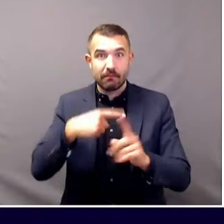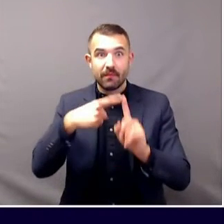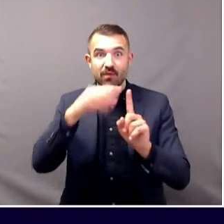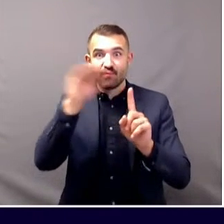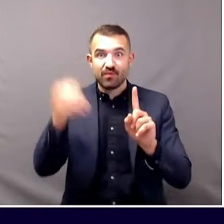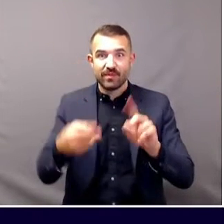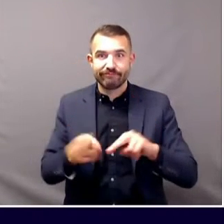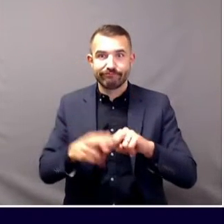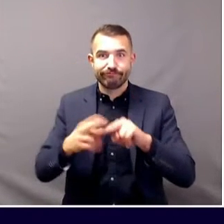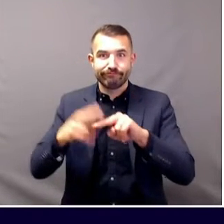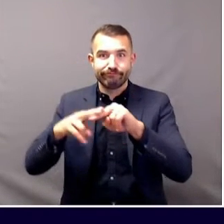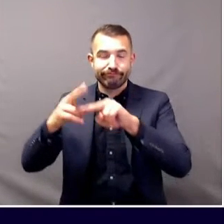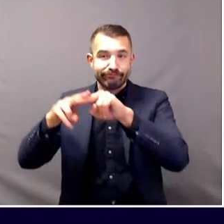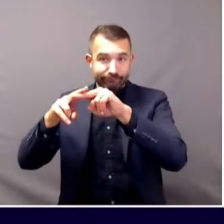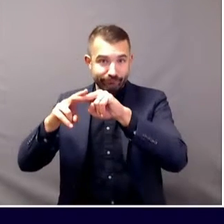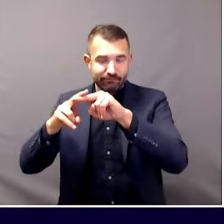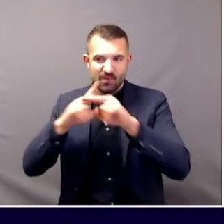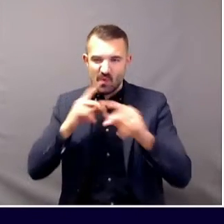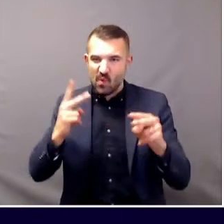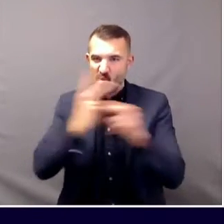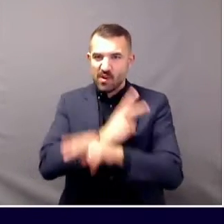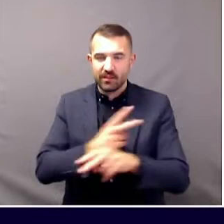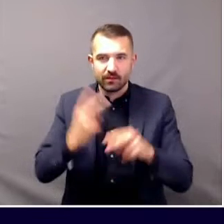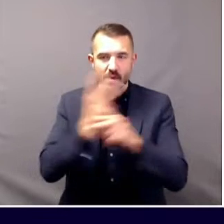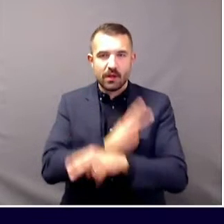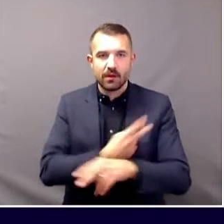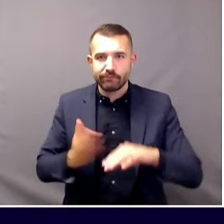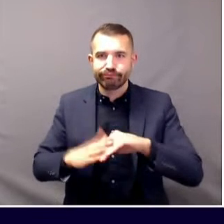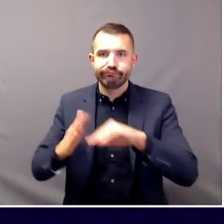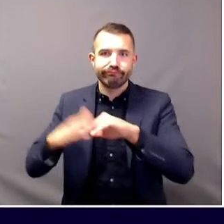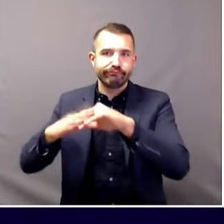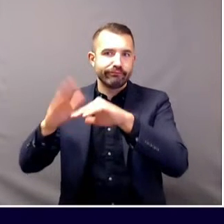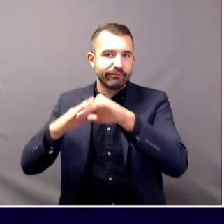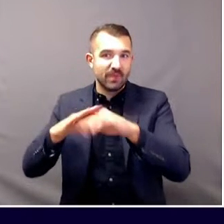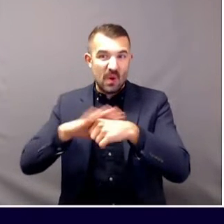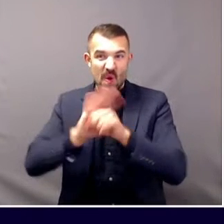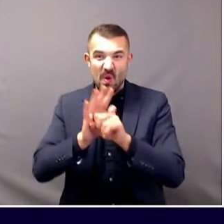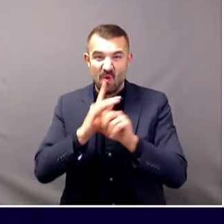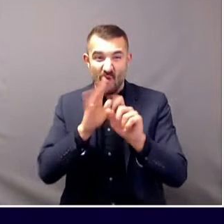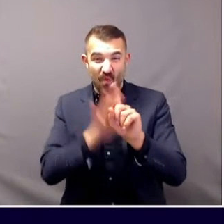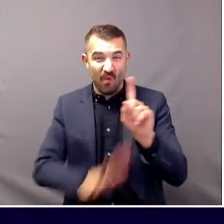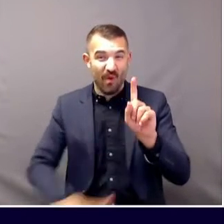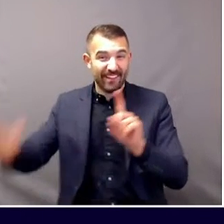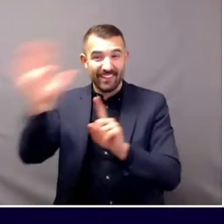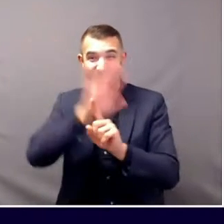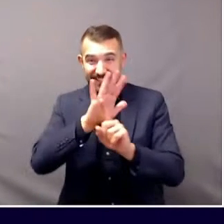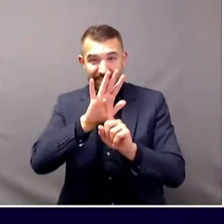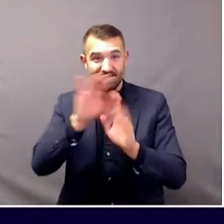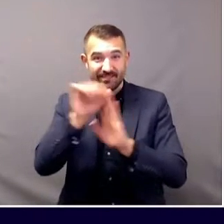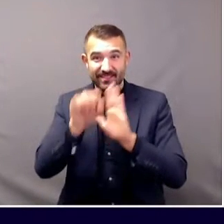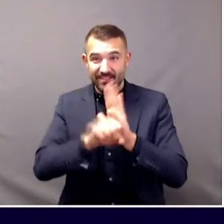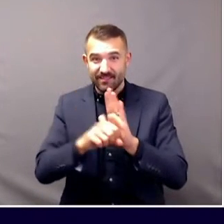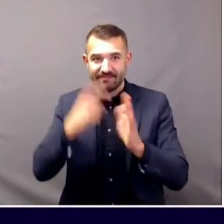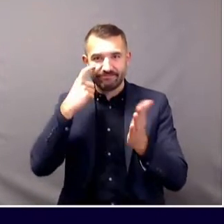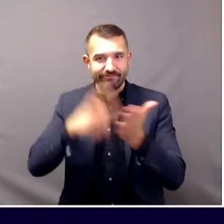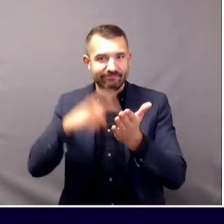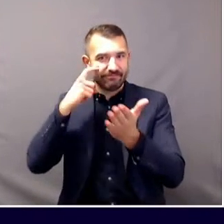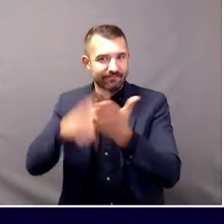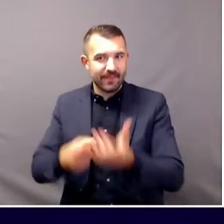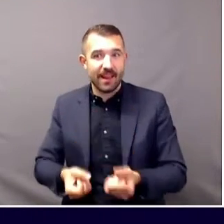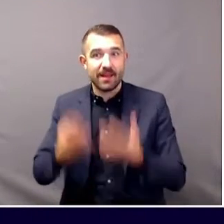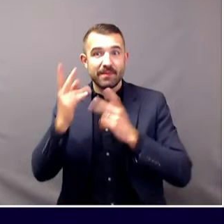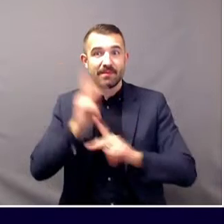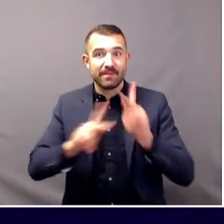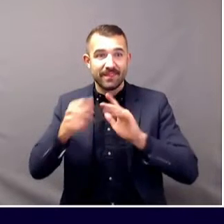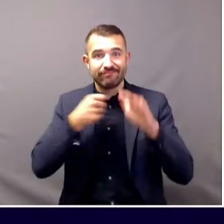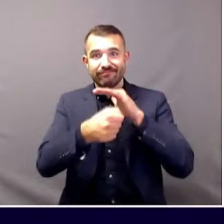has spread to every single corner of the state, what we've seen is increasing hospitalizations and now